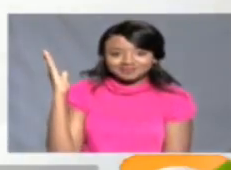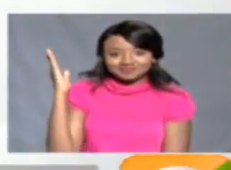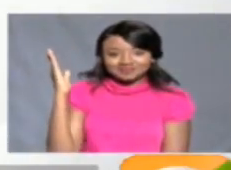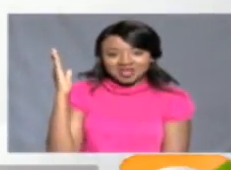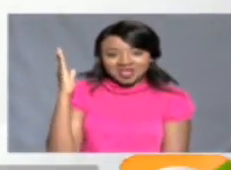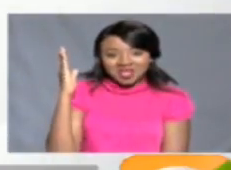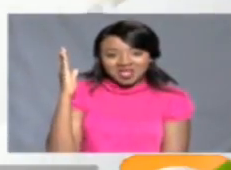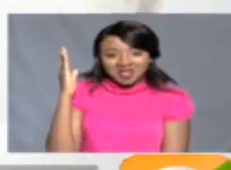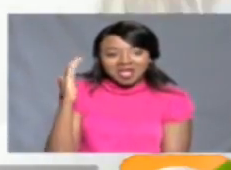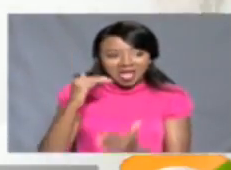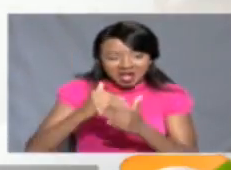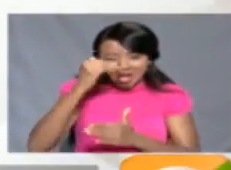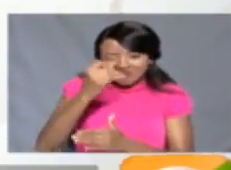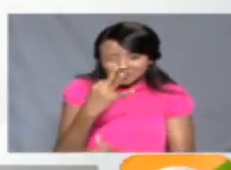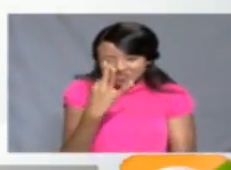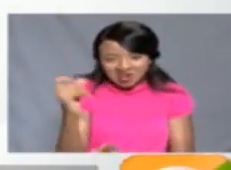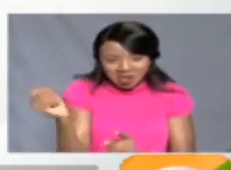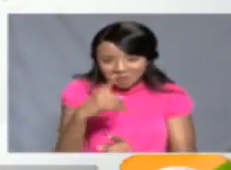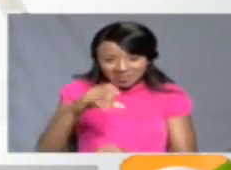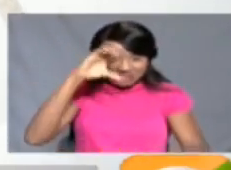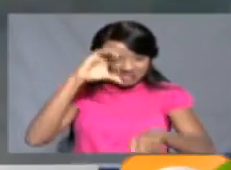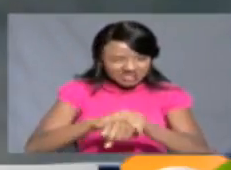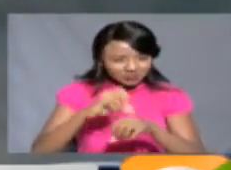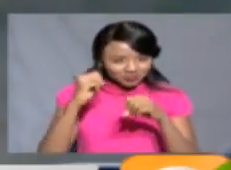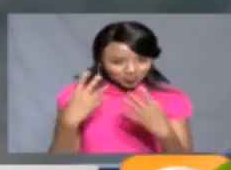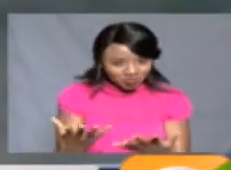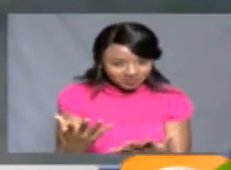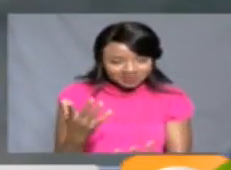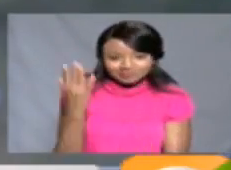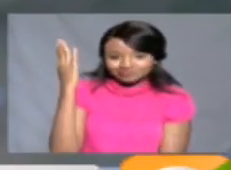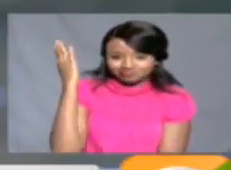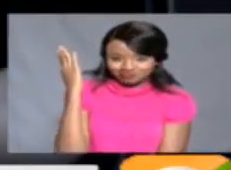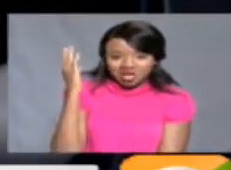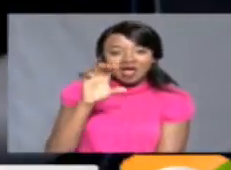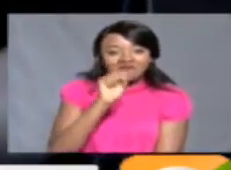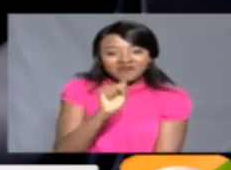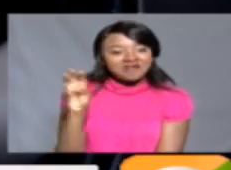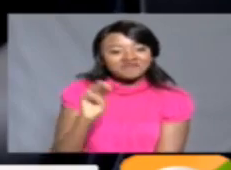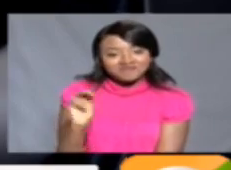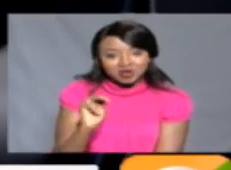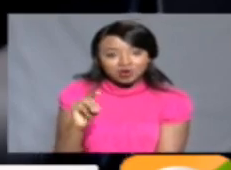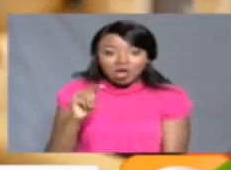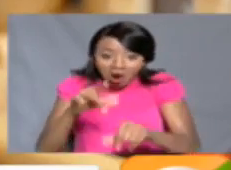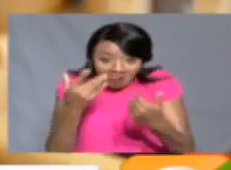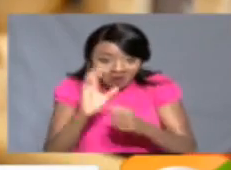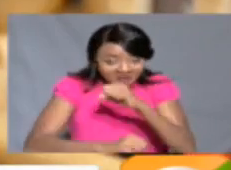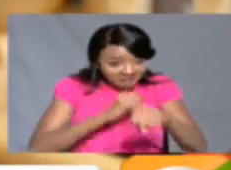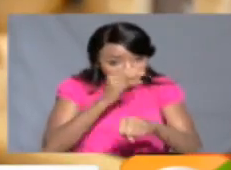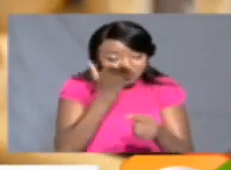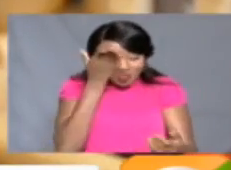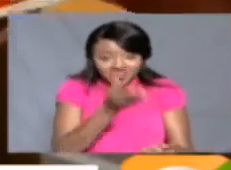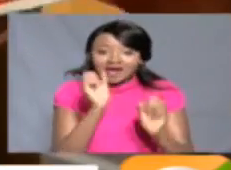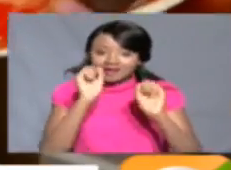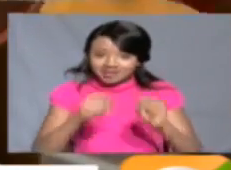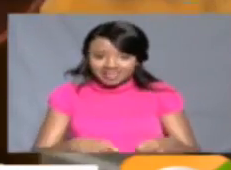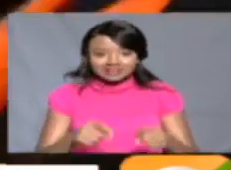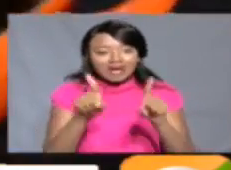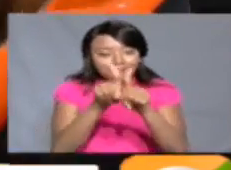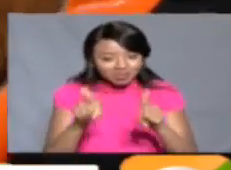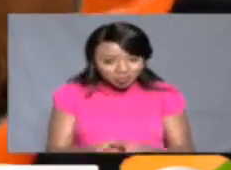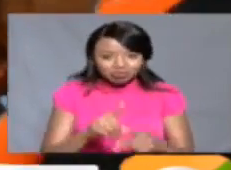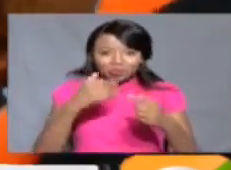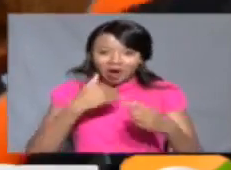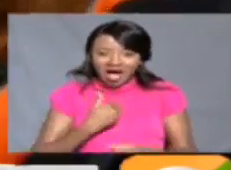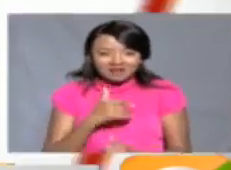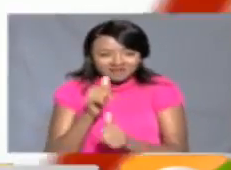a whopping 5 million shillings. But away from just video, Jipange na Viusasa has also